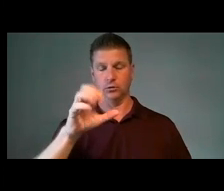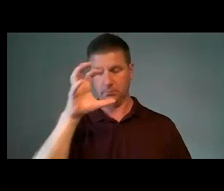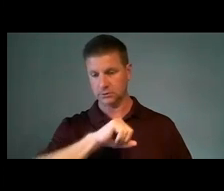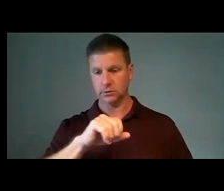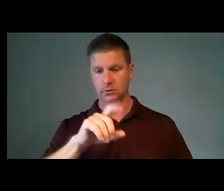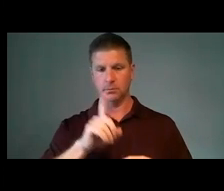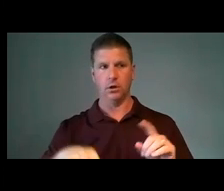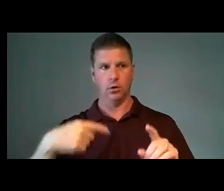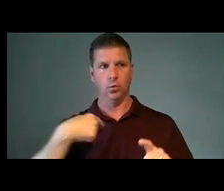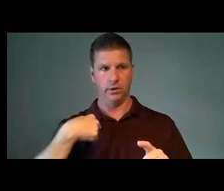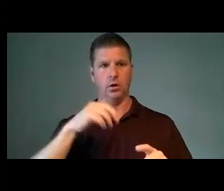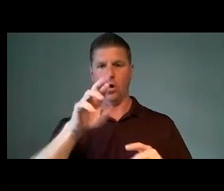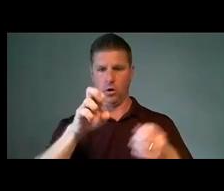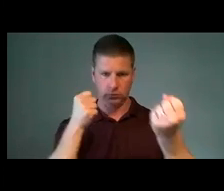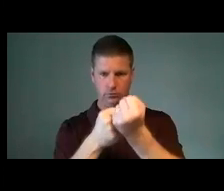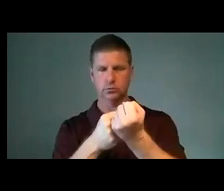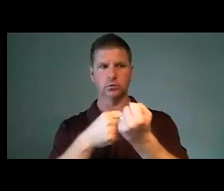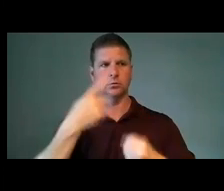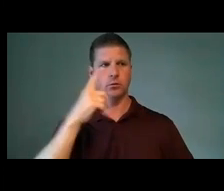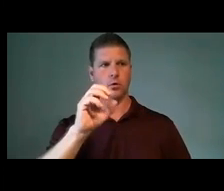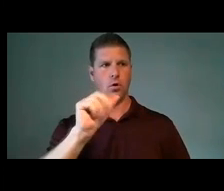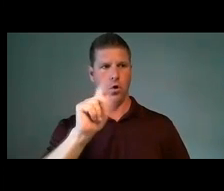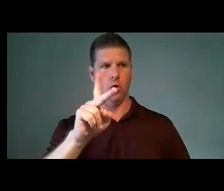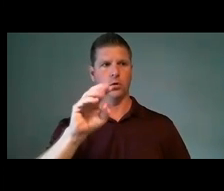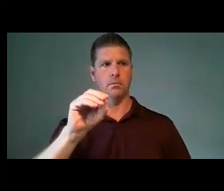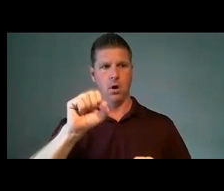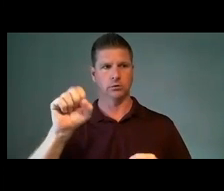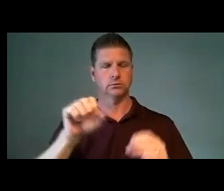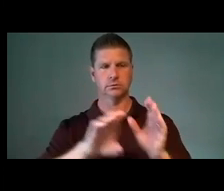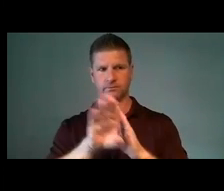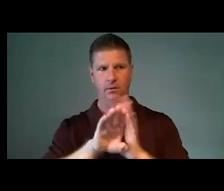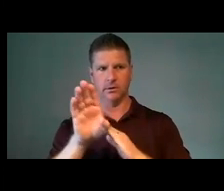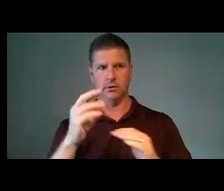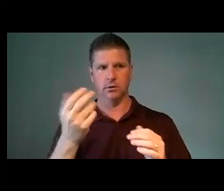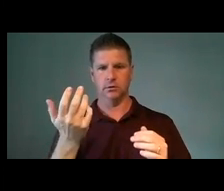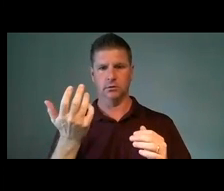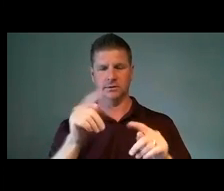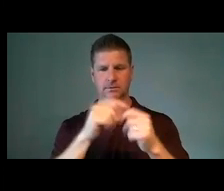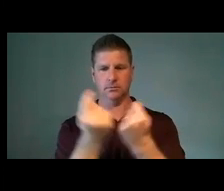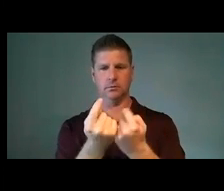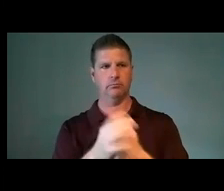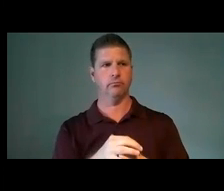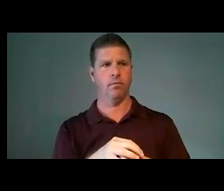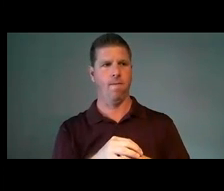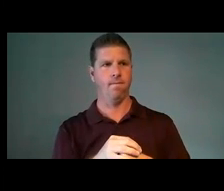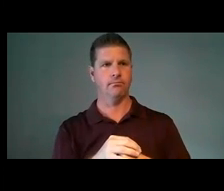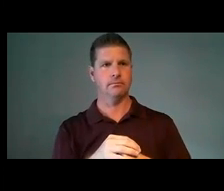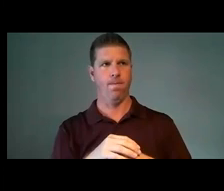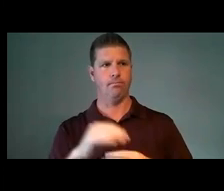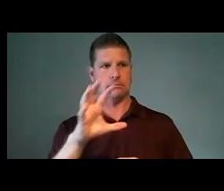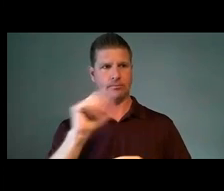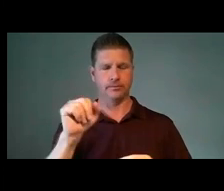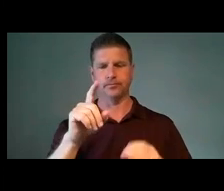are for Oak Moss development team 10 proceeding to the seconds. next step and